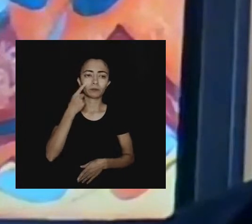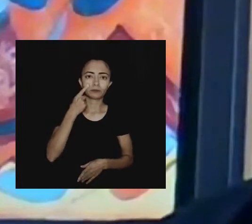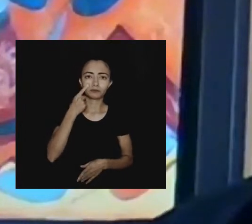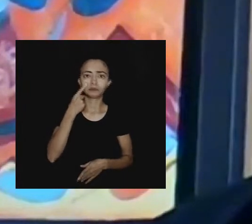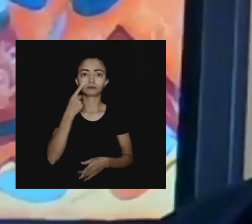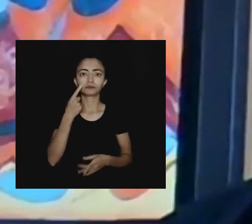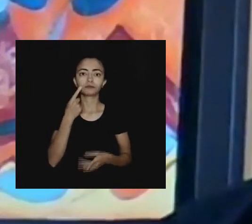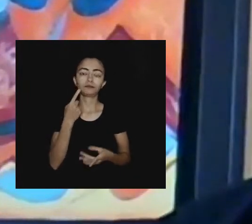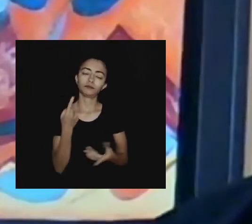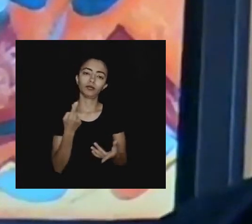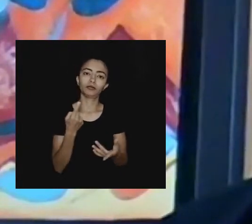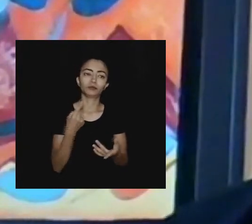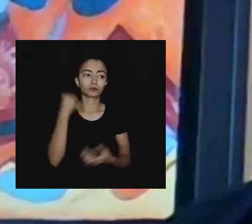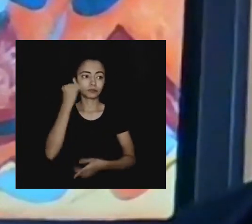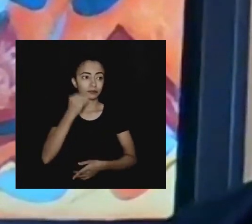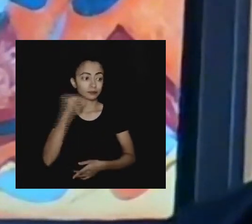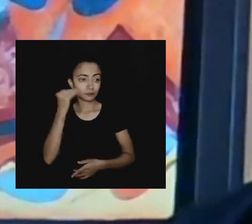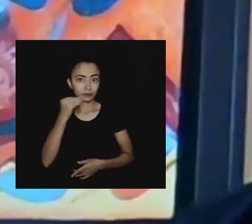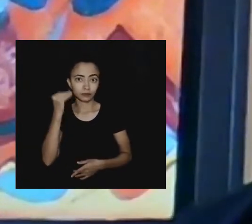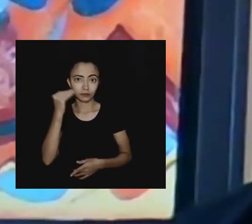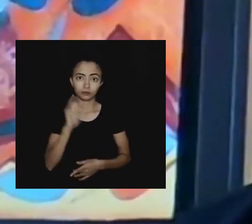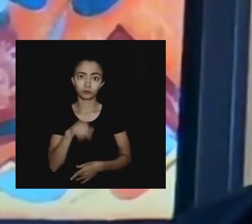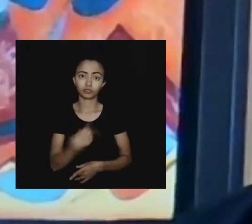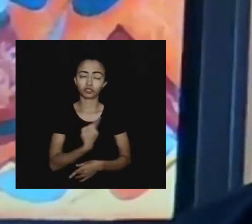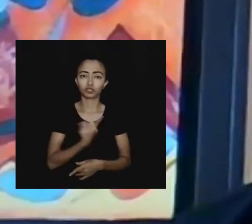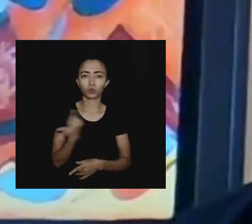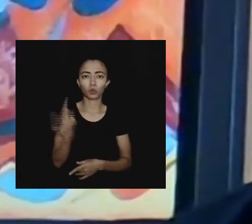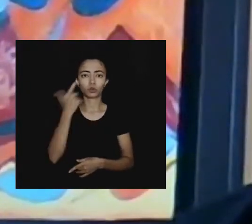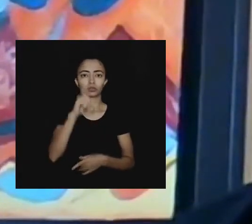from our experiences to